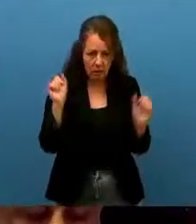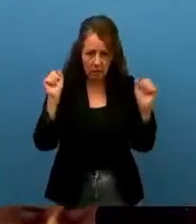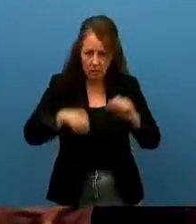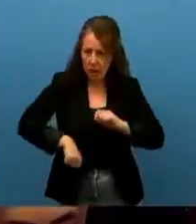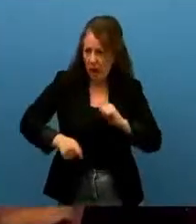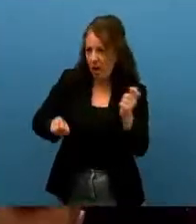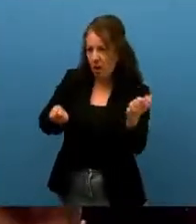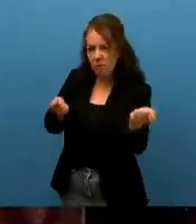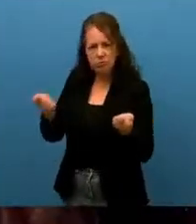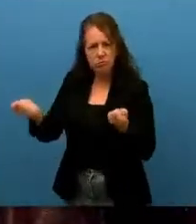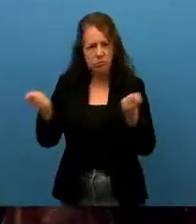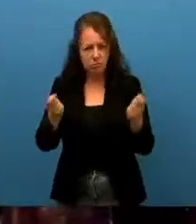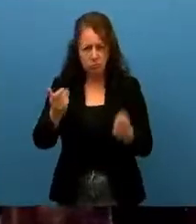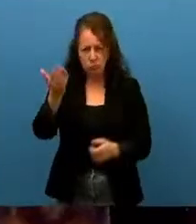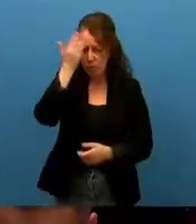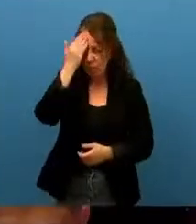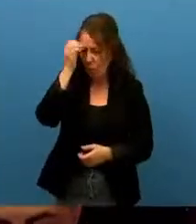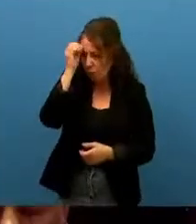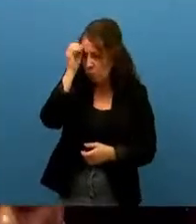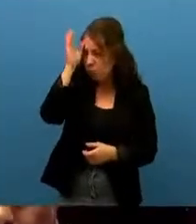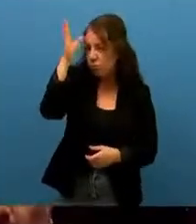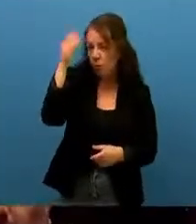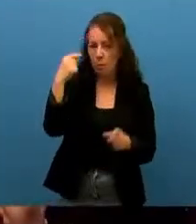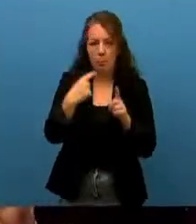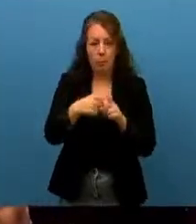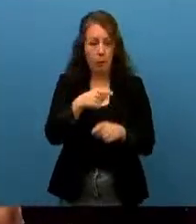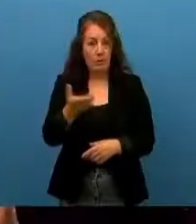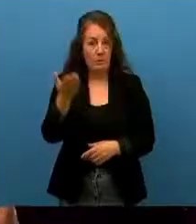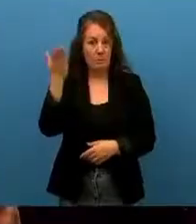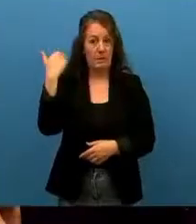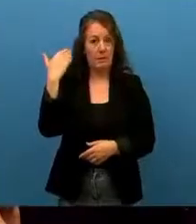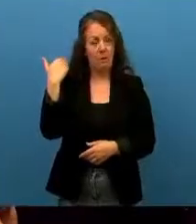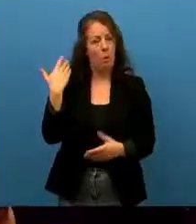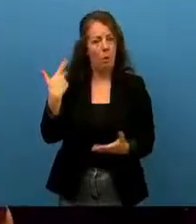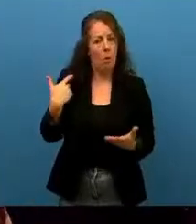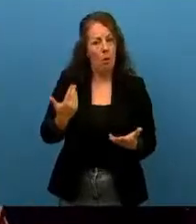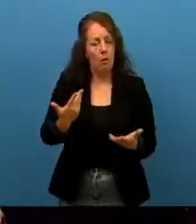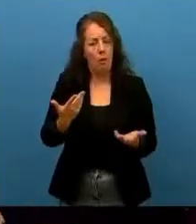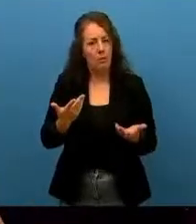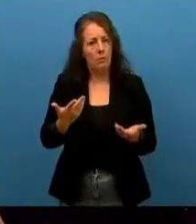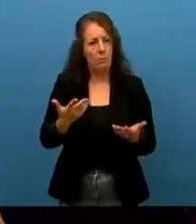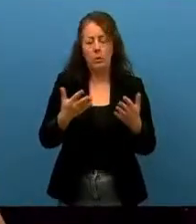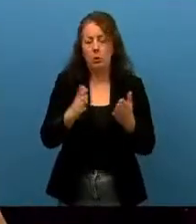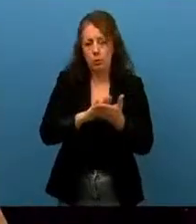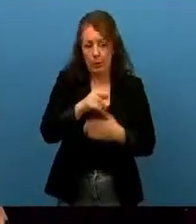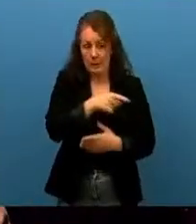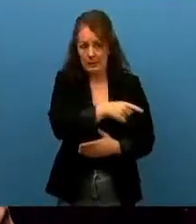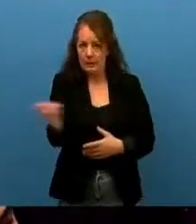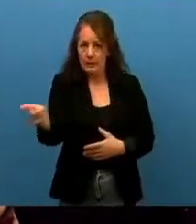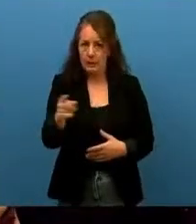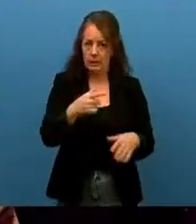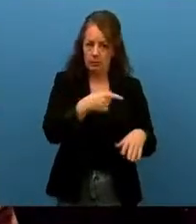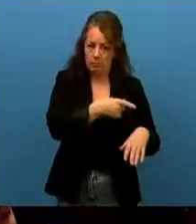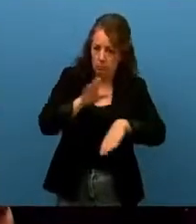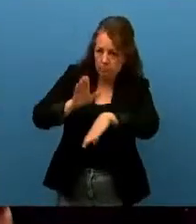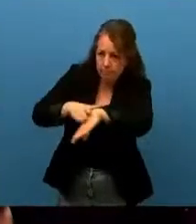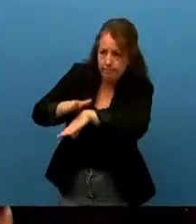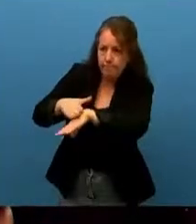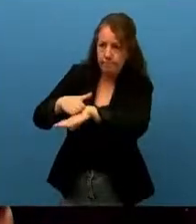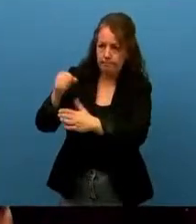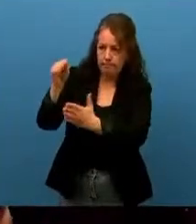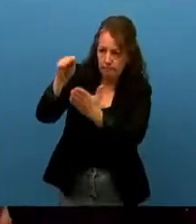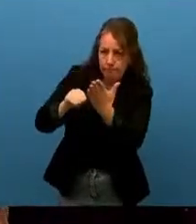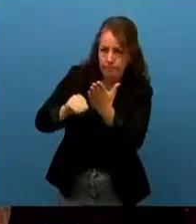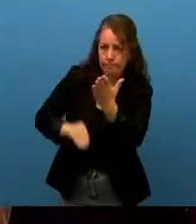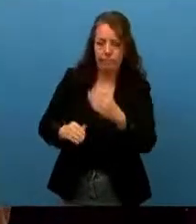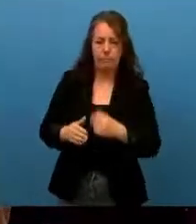the HRC. In those meetings, we heard expressions of strong support for the rights of Indigenous peoples and for their